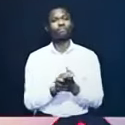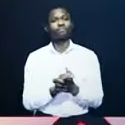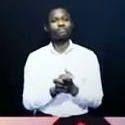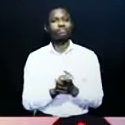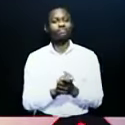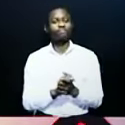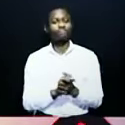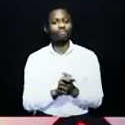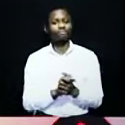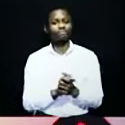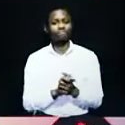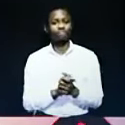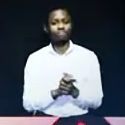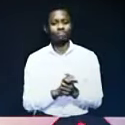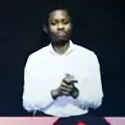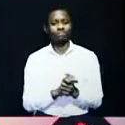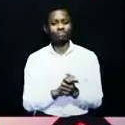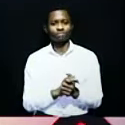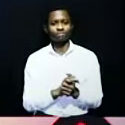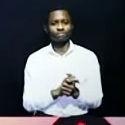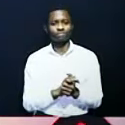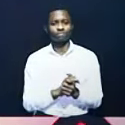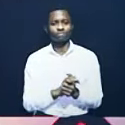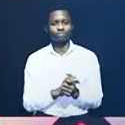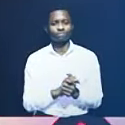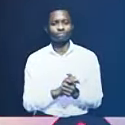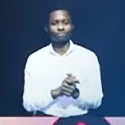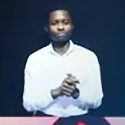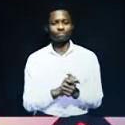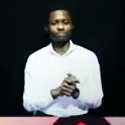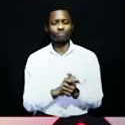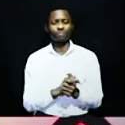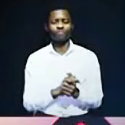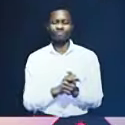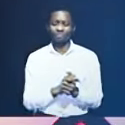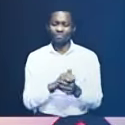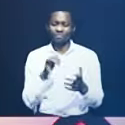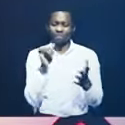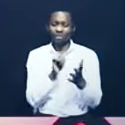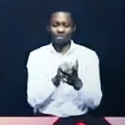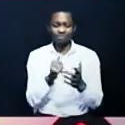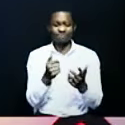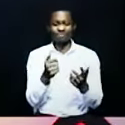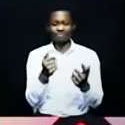sin is a blatant revolt against God.